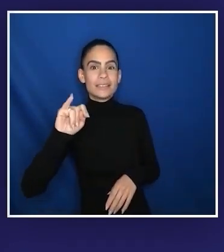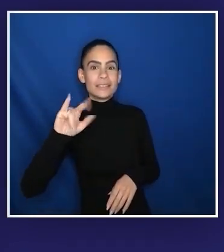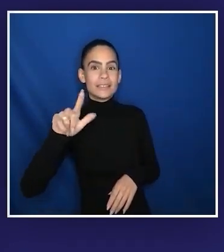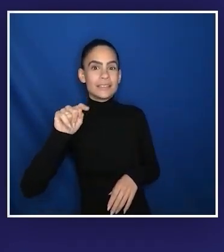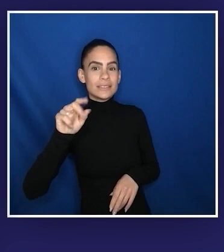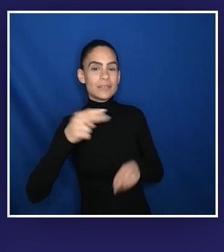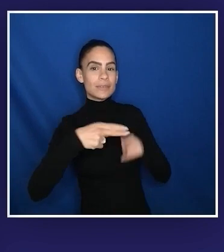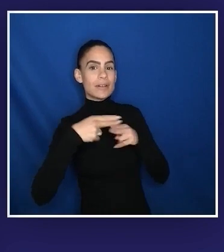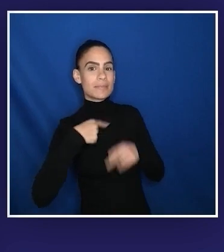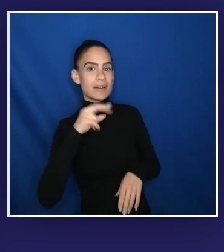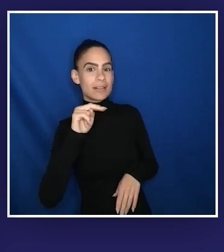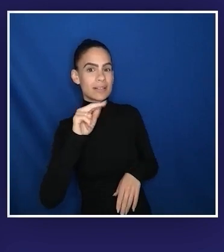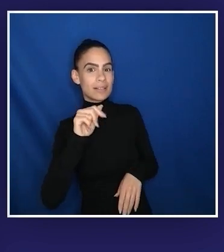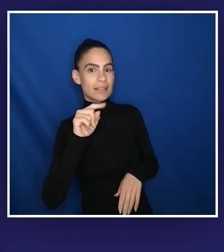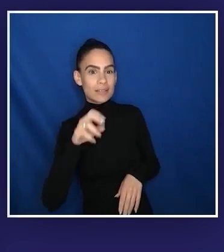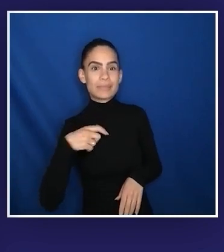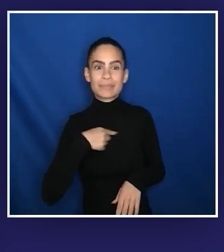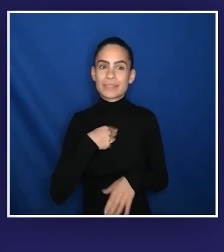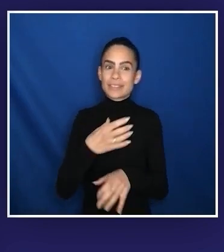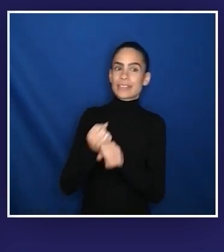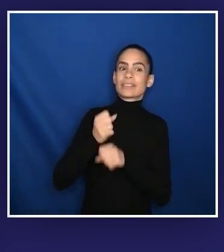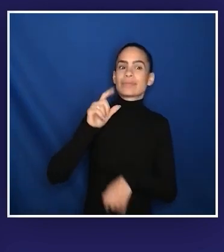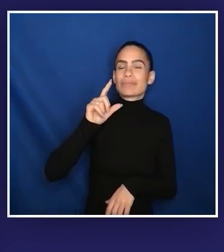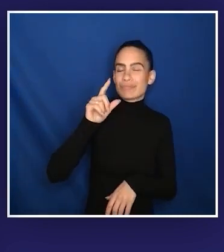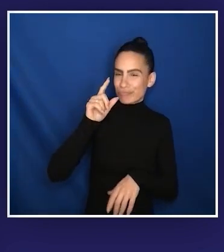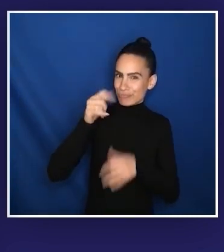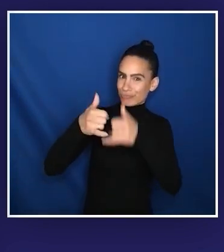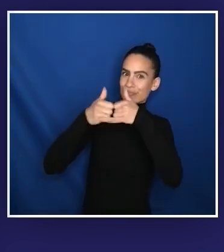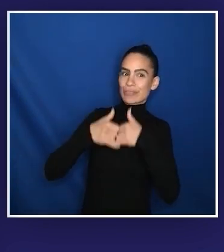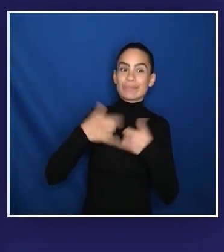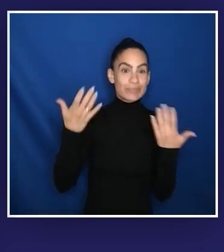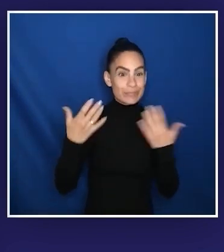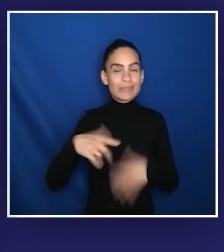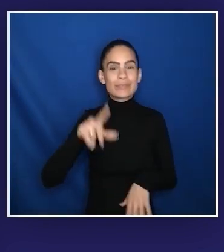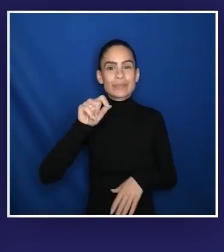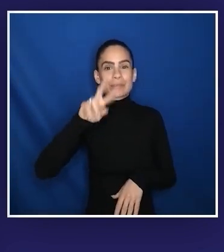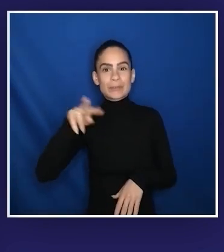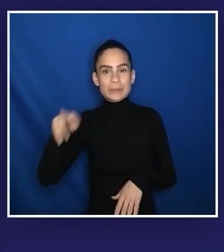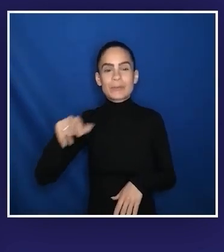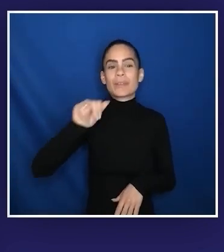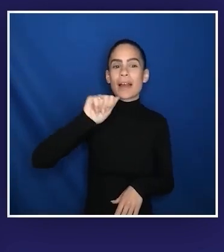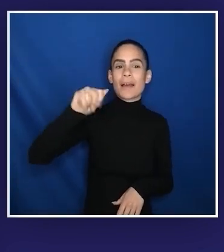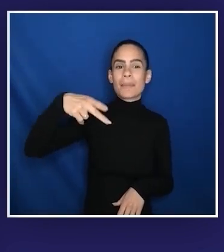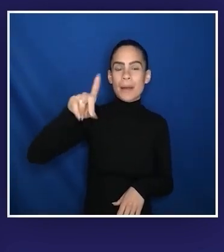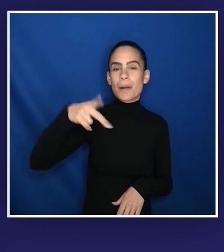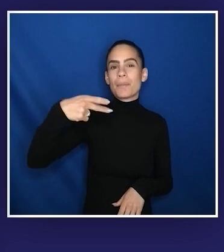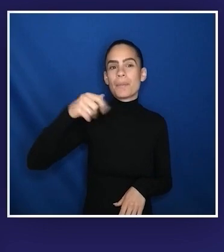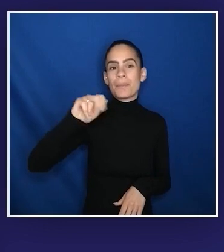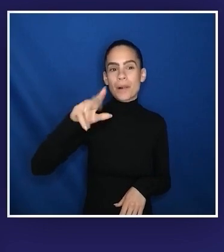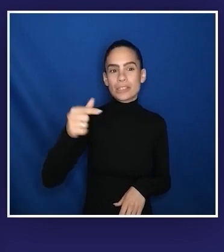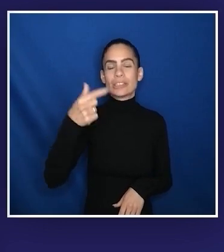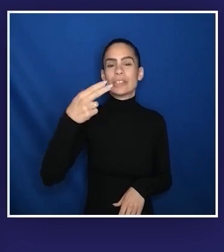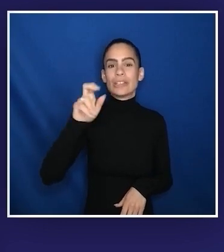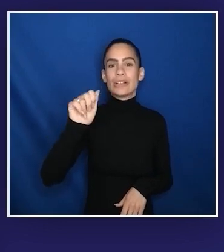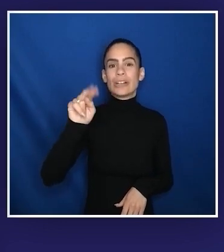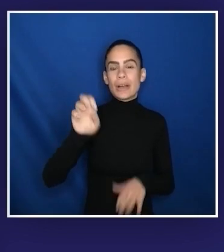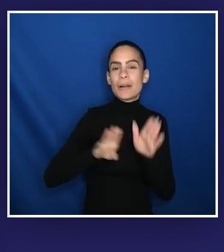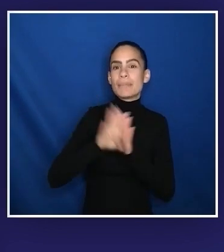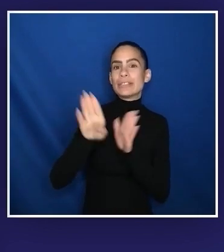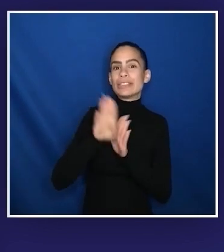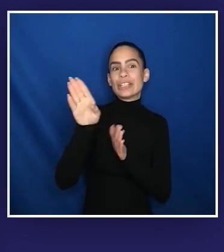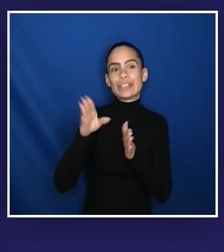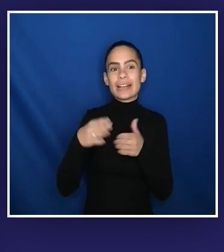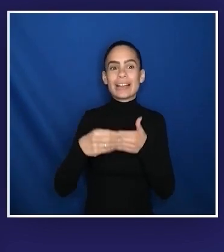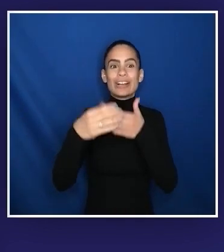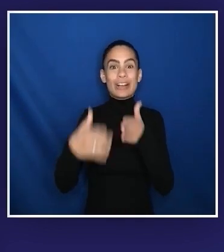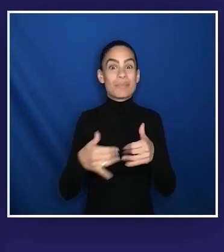recipient of the 2022 AAPD Paul G. Hearn Emerging Leader Award. Chris reviews documents in uniform. Then, photos of Nate wearing his